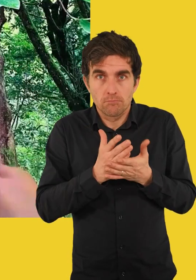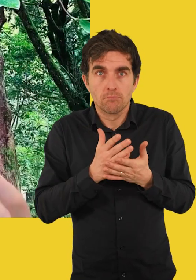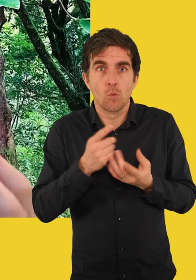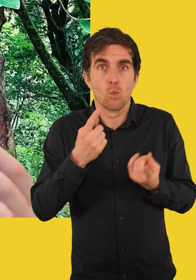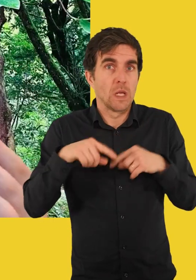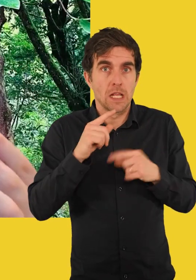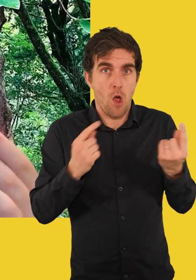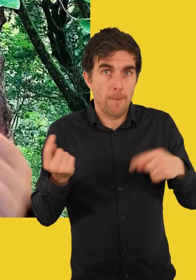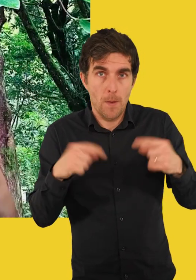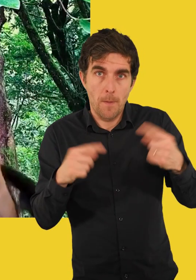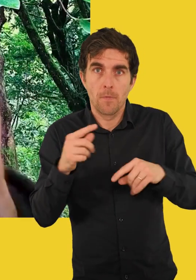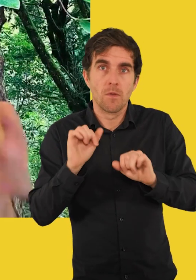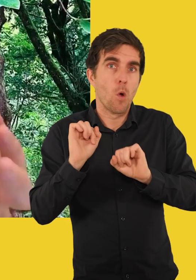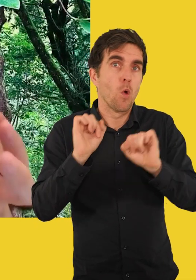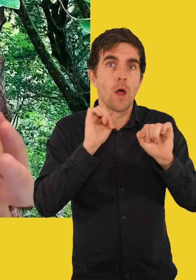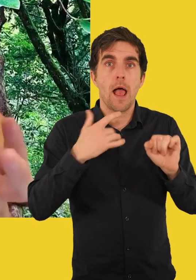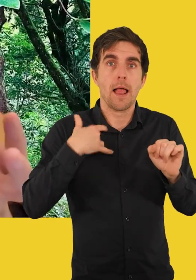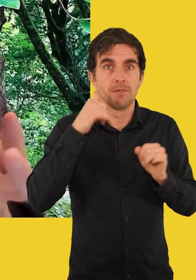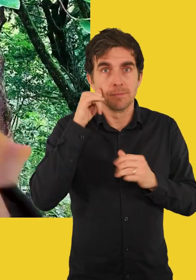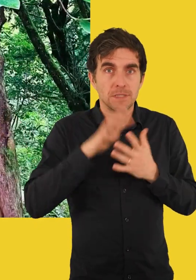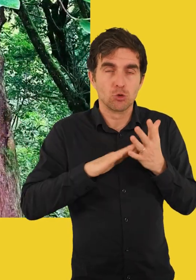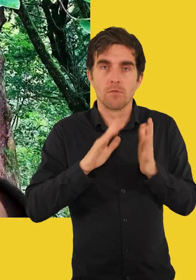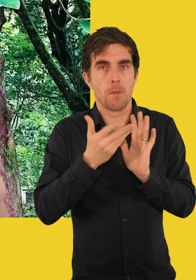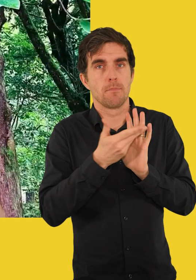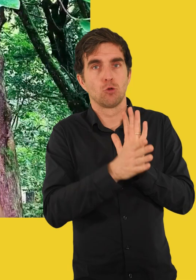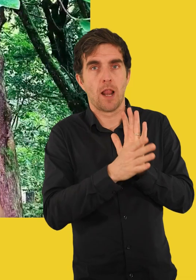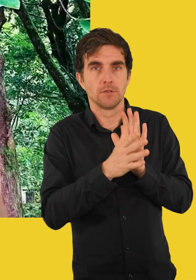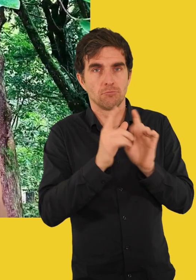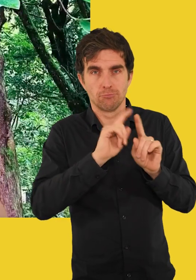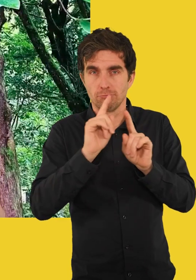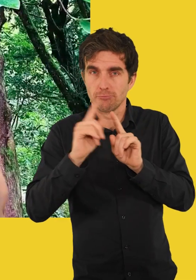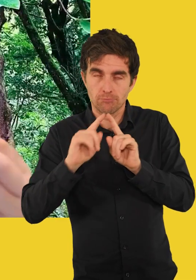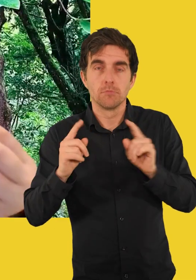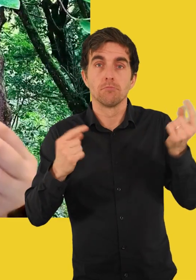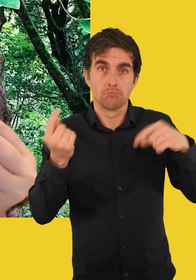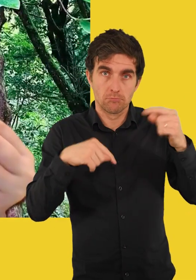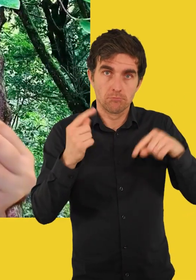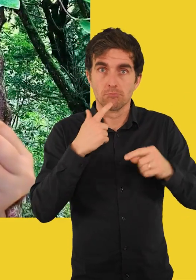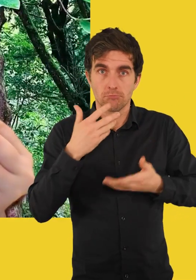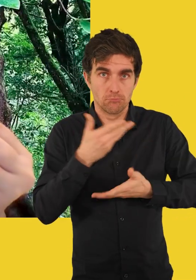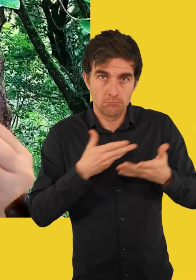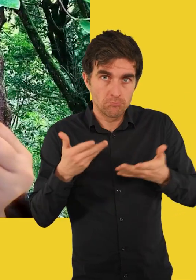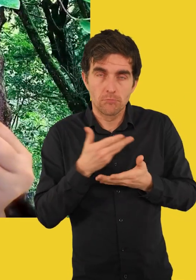all coming to this space with your own lived experiences of marginalisation in some way.